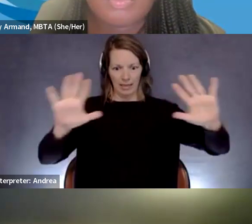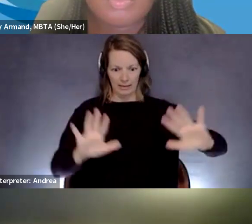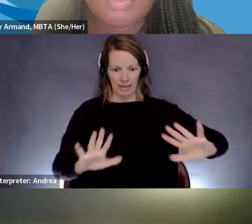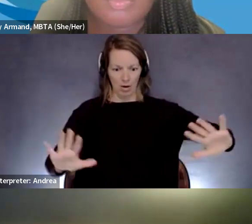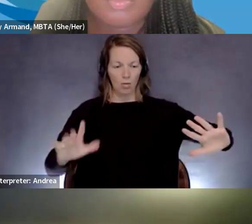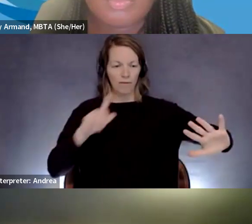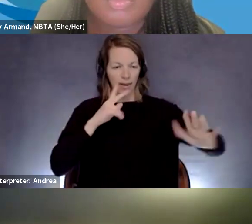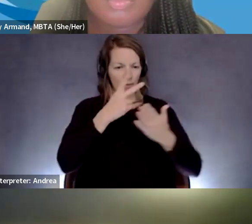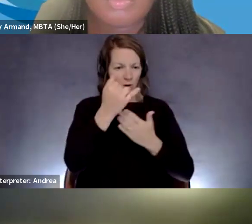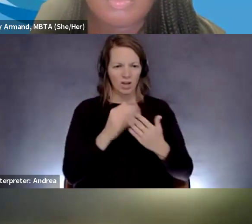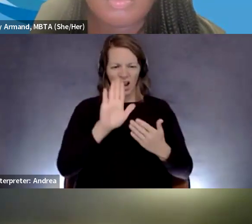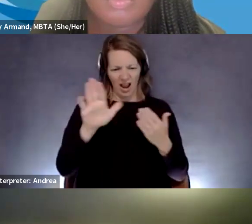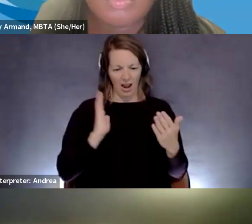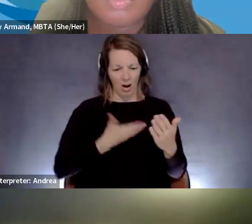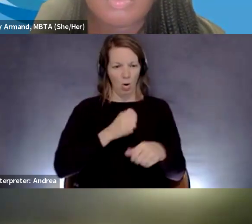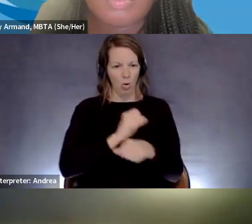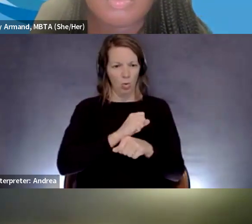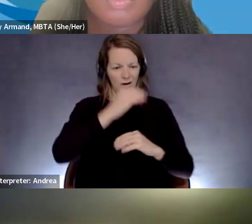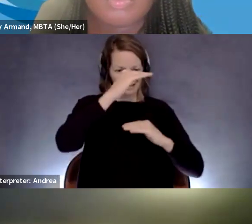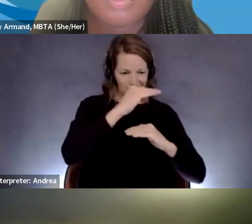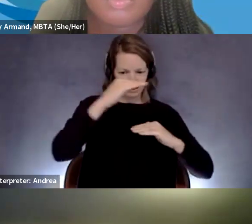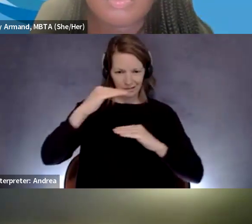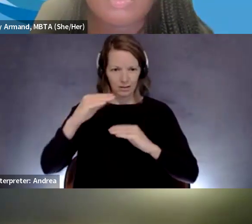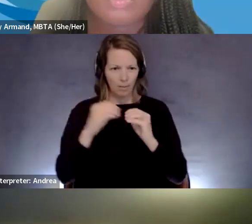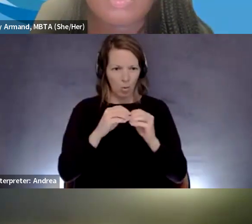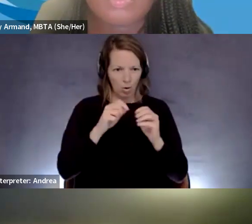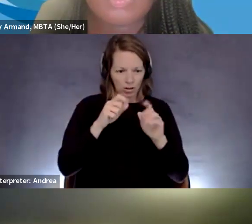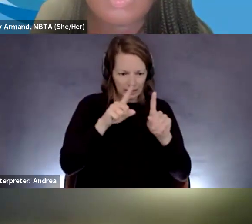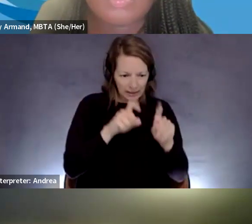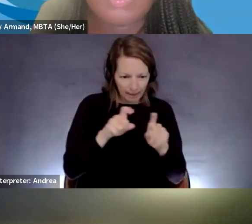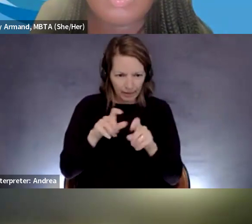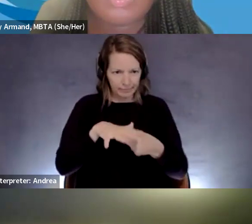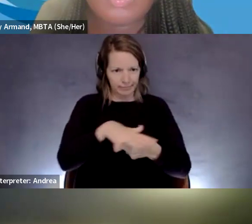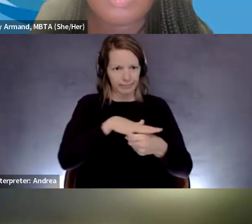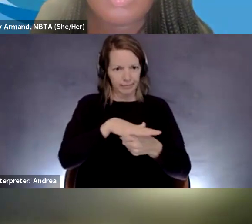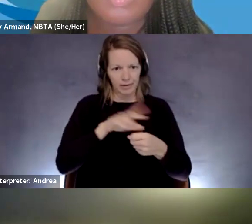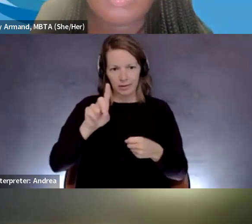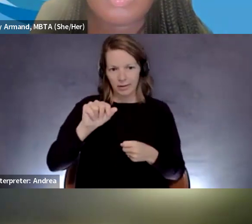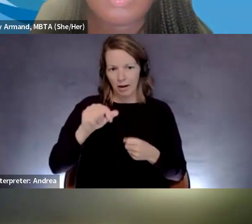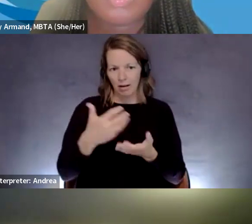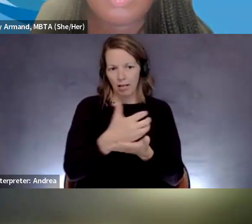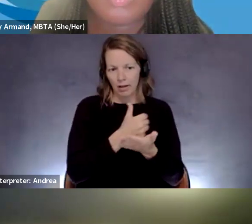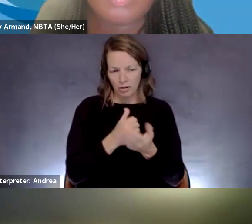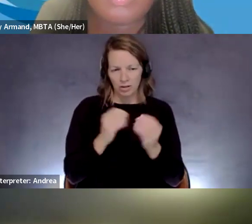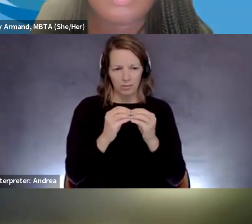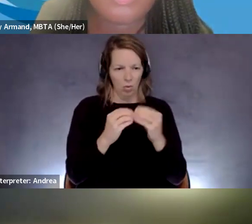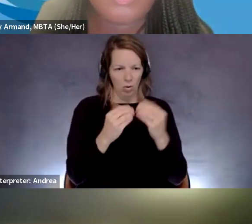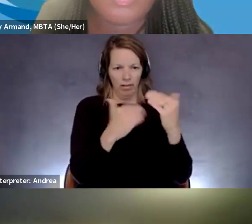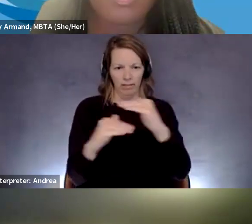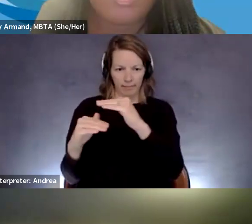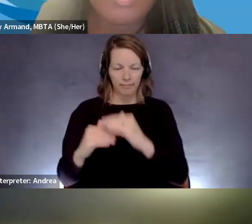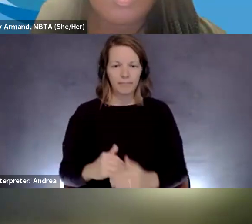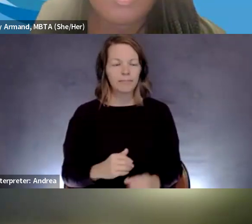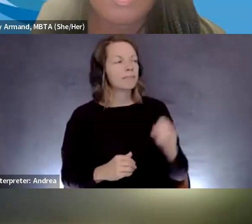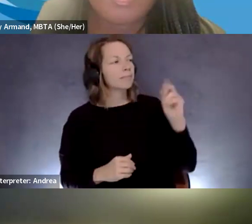we are doing our work, it's a lot more concentrated, our sampling and our data collection in that area.